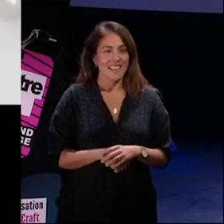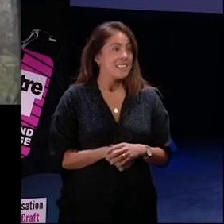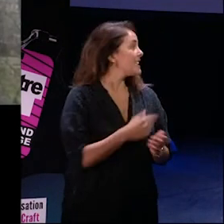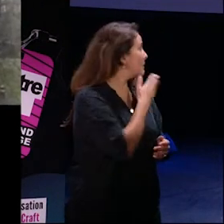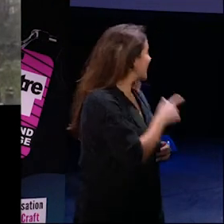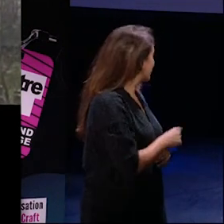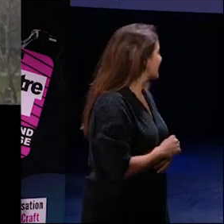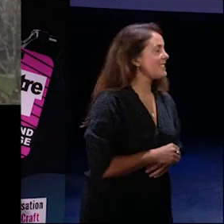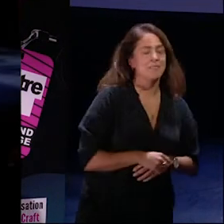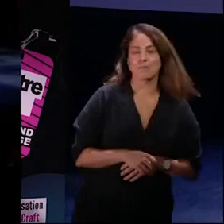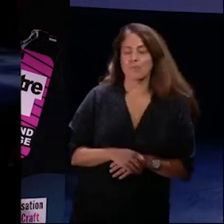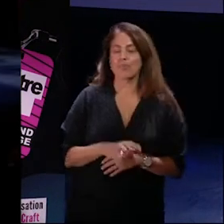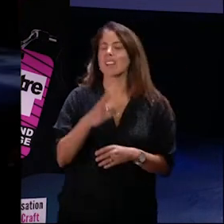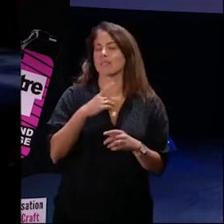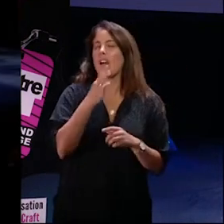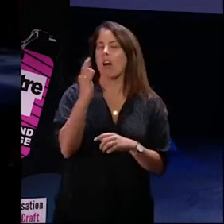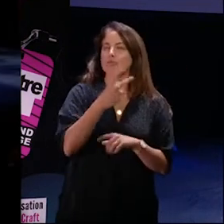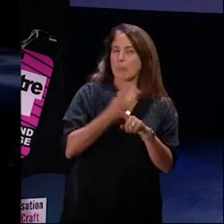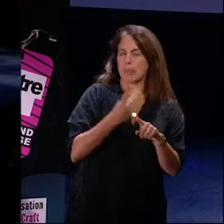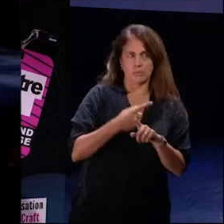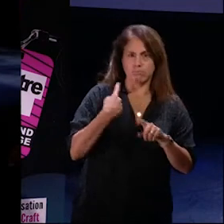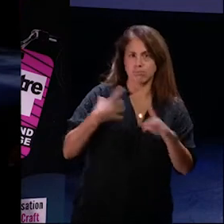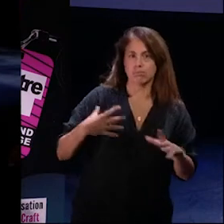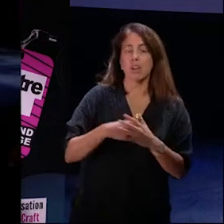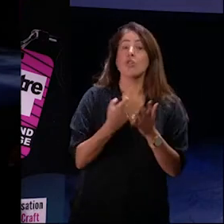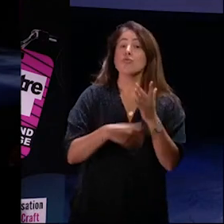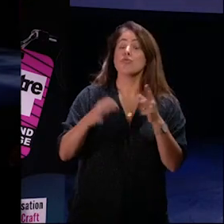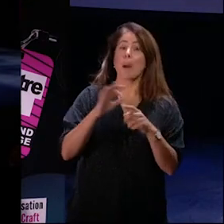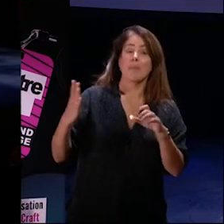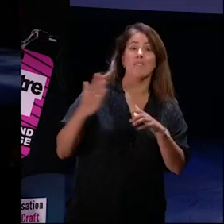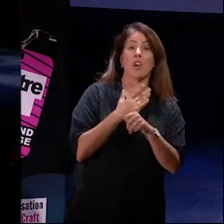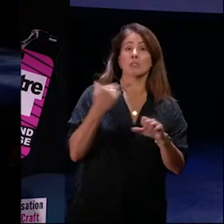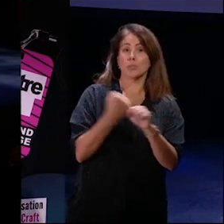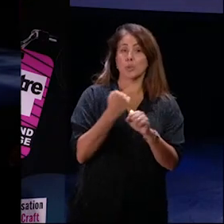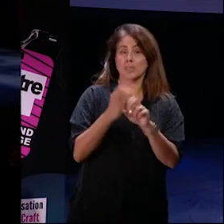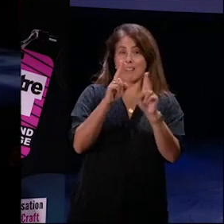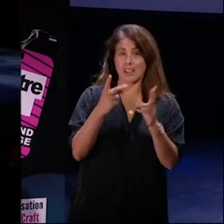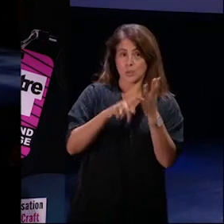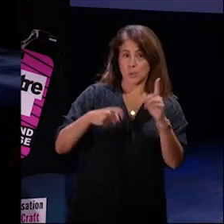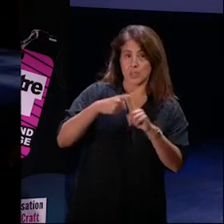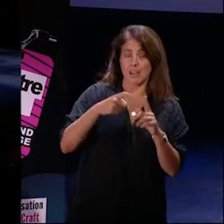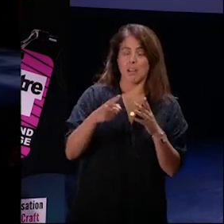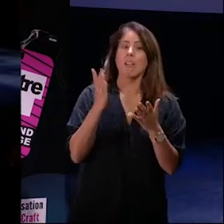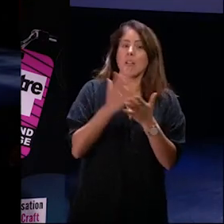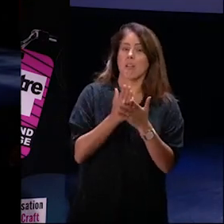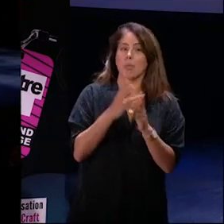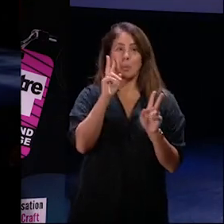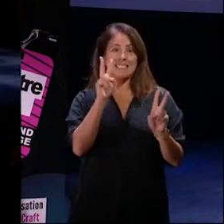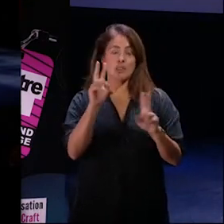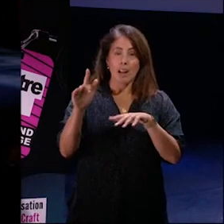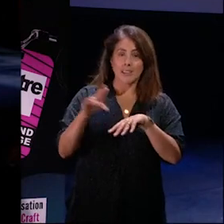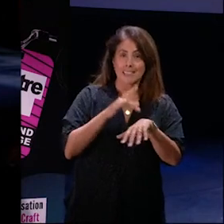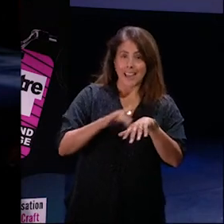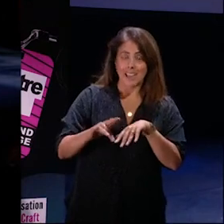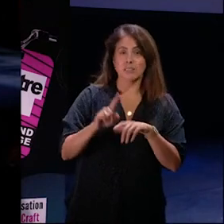repeat that? That's fine. So the Rep was one of the first producing houses in the UK, and the majority of what is seen on our